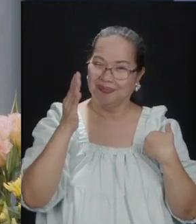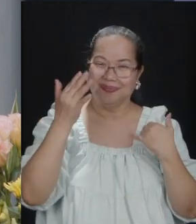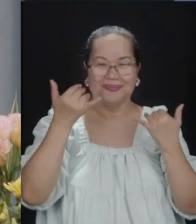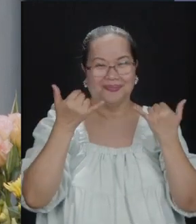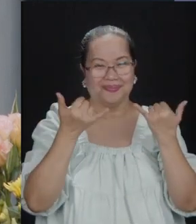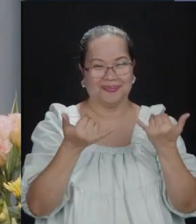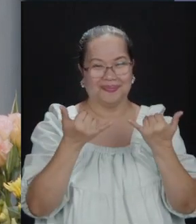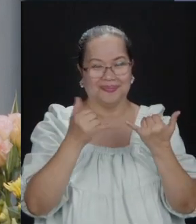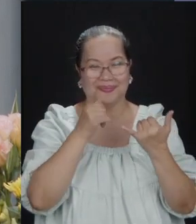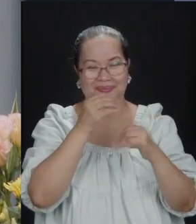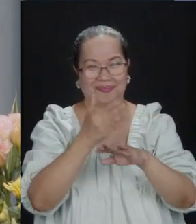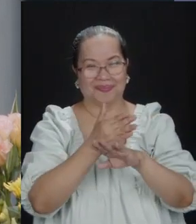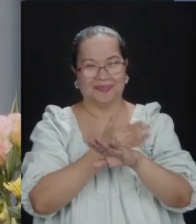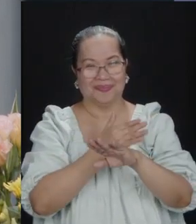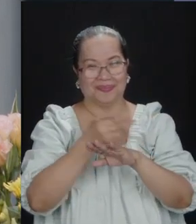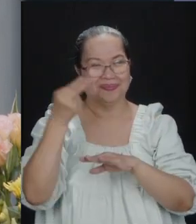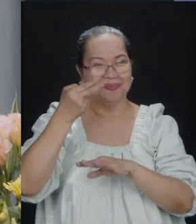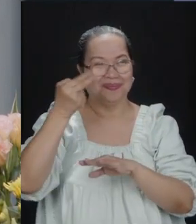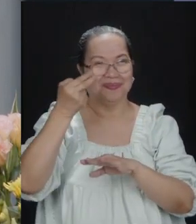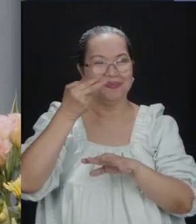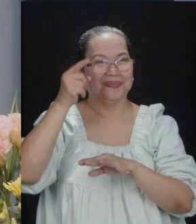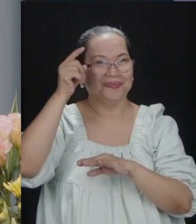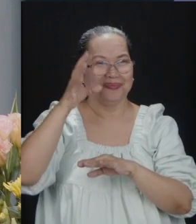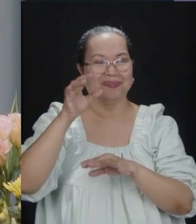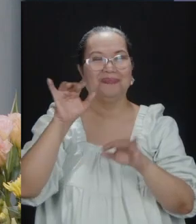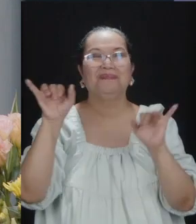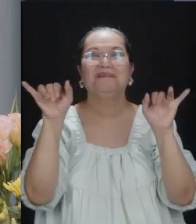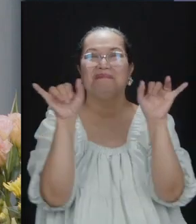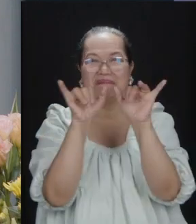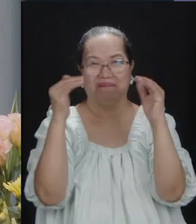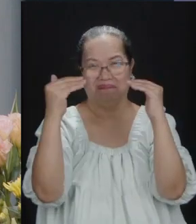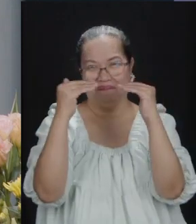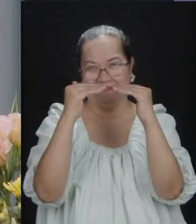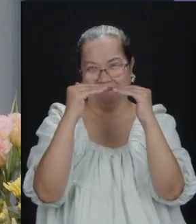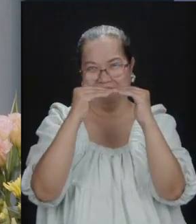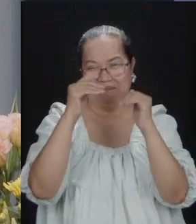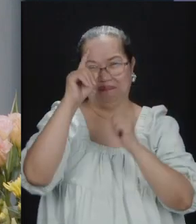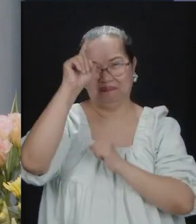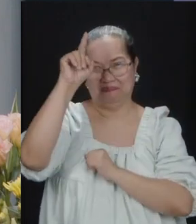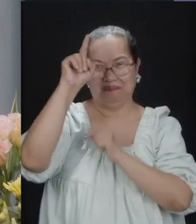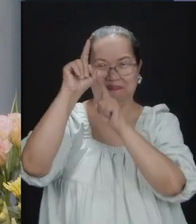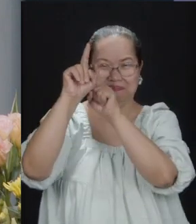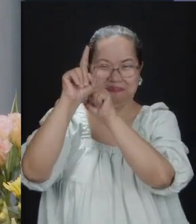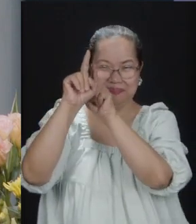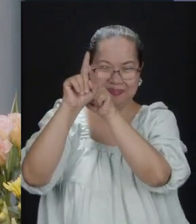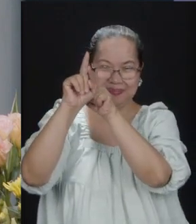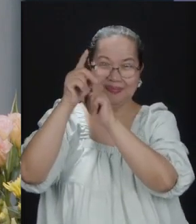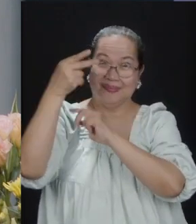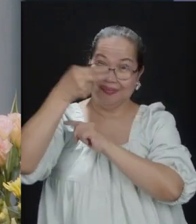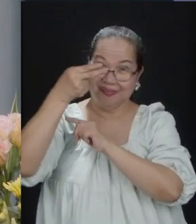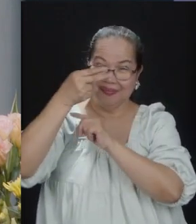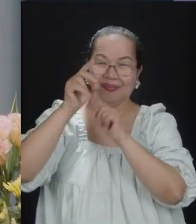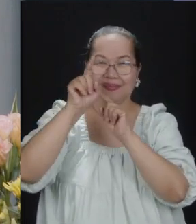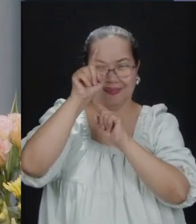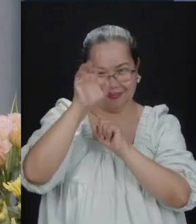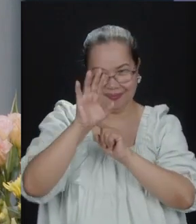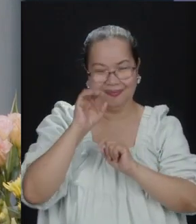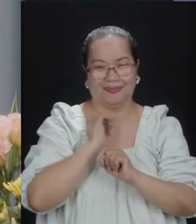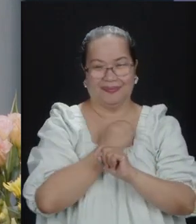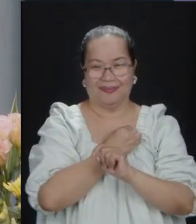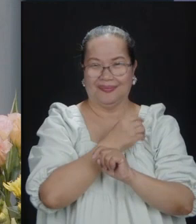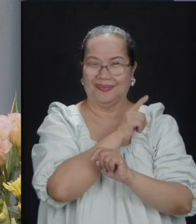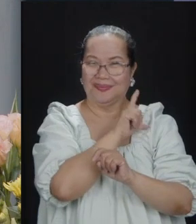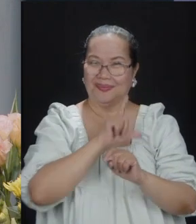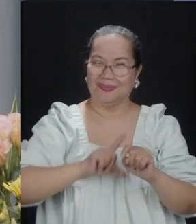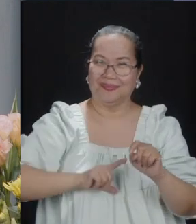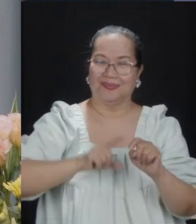an improvement of Hannah's God. They're one and the same. And that God is the Lord